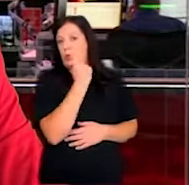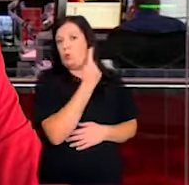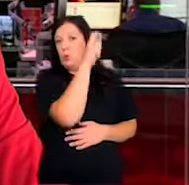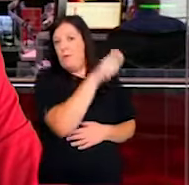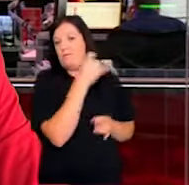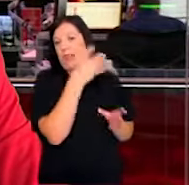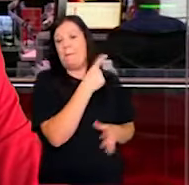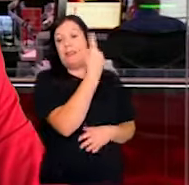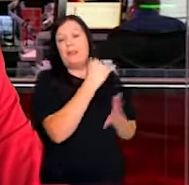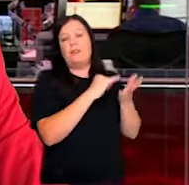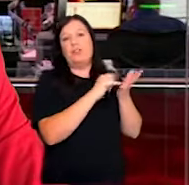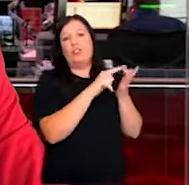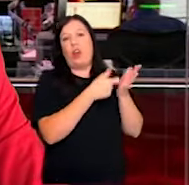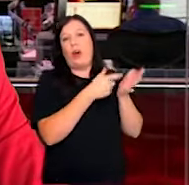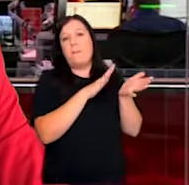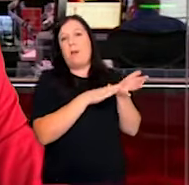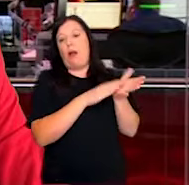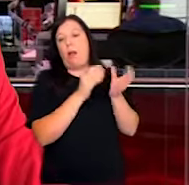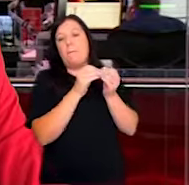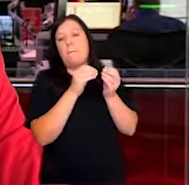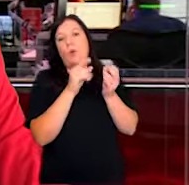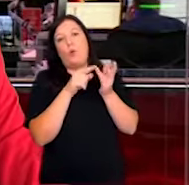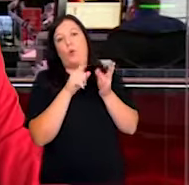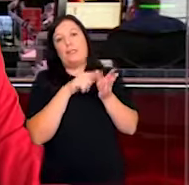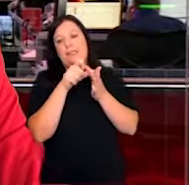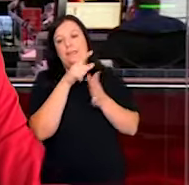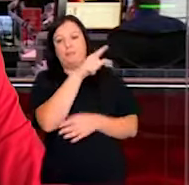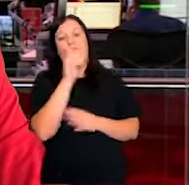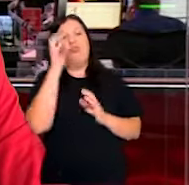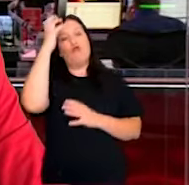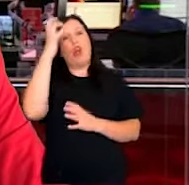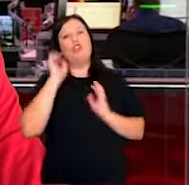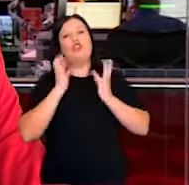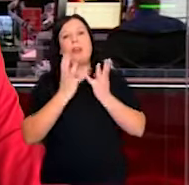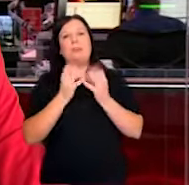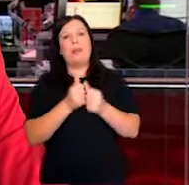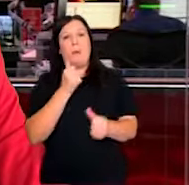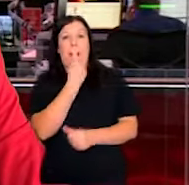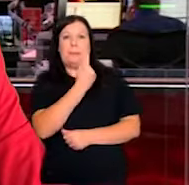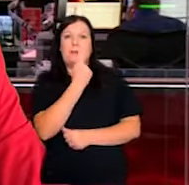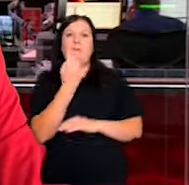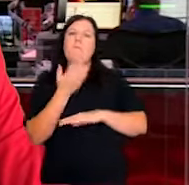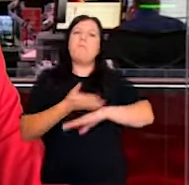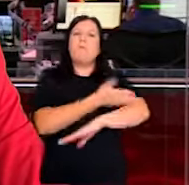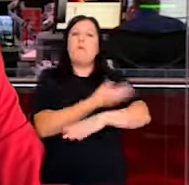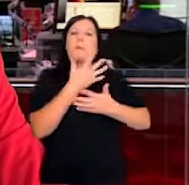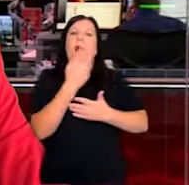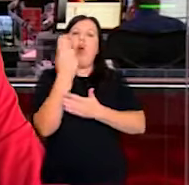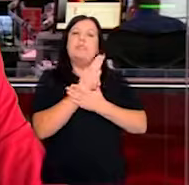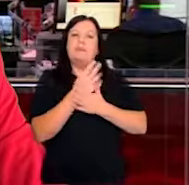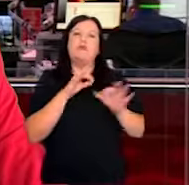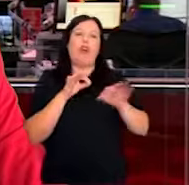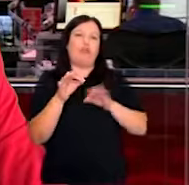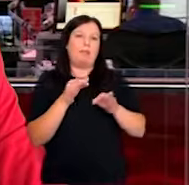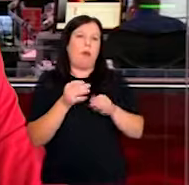Michael Boyd, former artistic director of the Royal Shakespeare Company. Good evening,